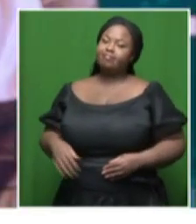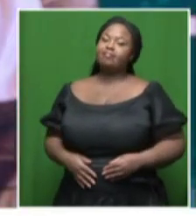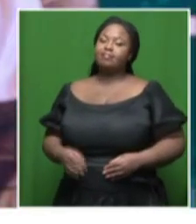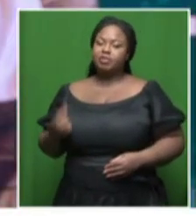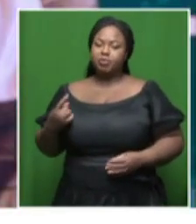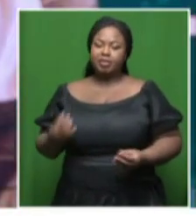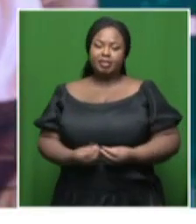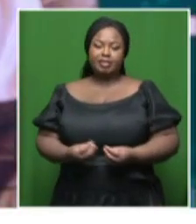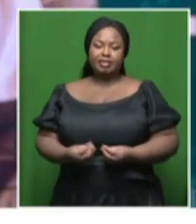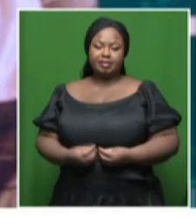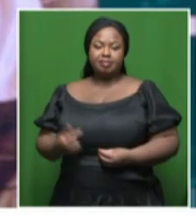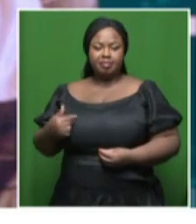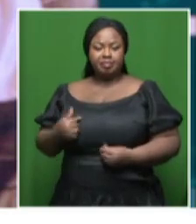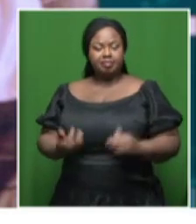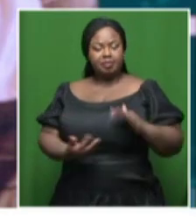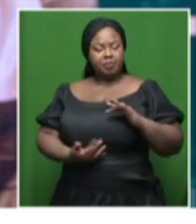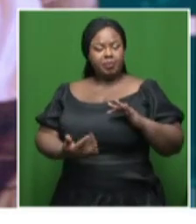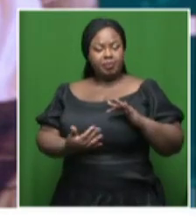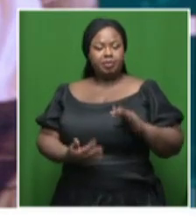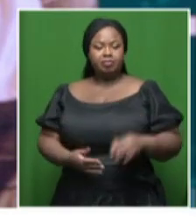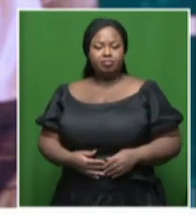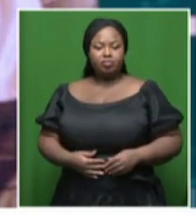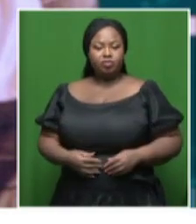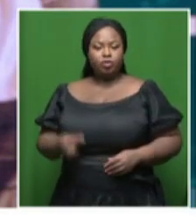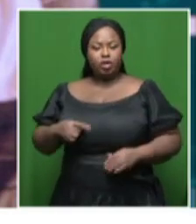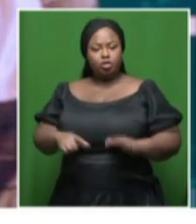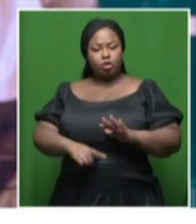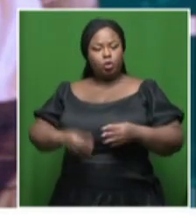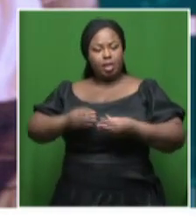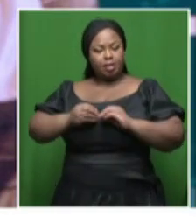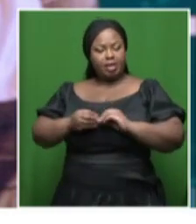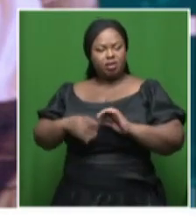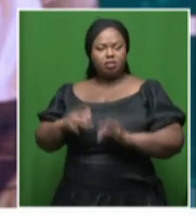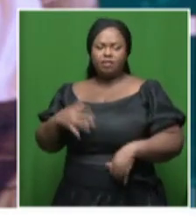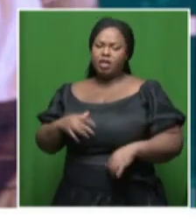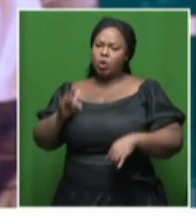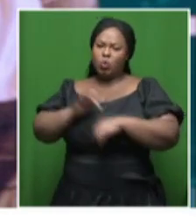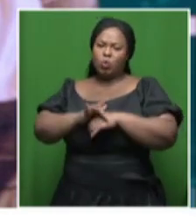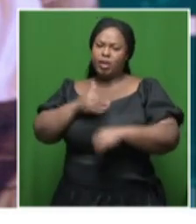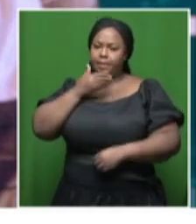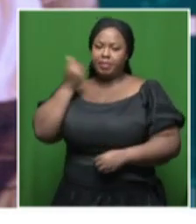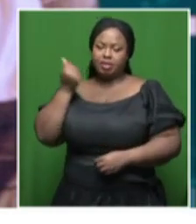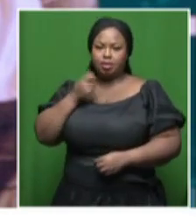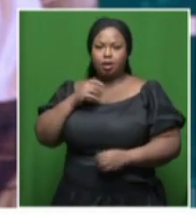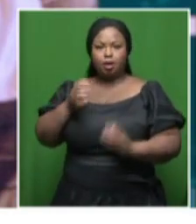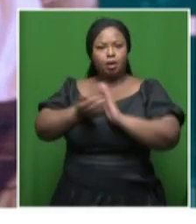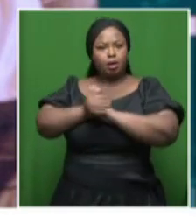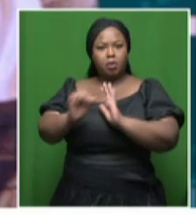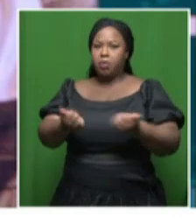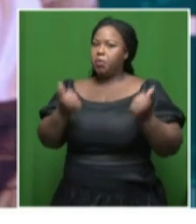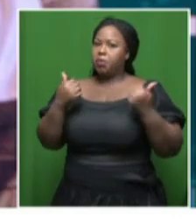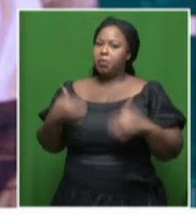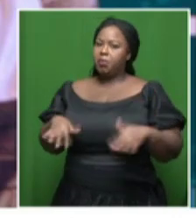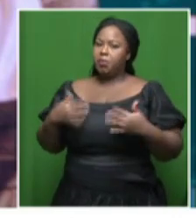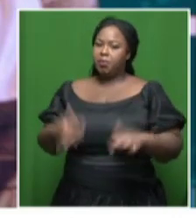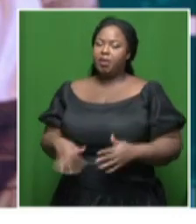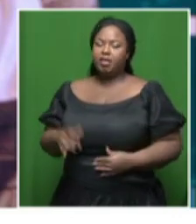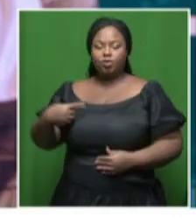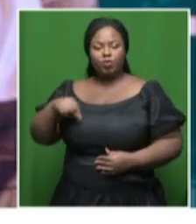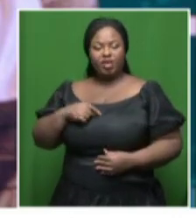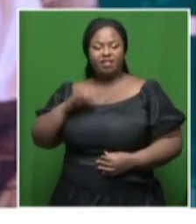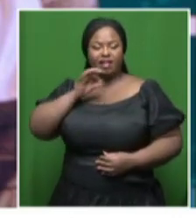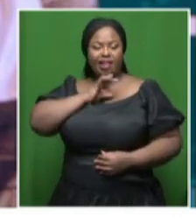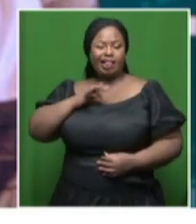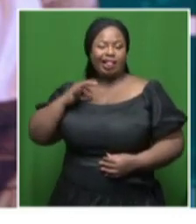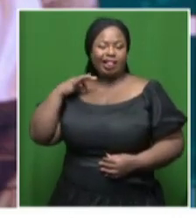one of the things I'm very passionate about. Our local makers, they have incredible, they're so talented. We've got